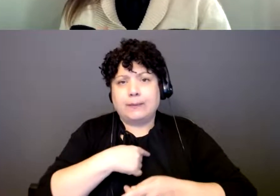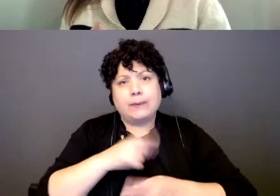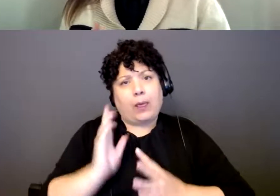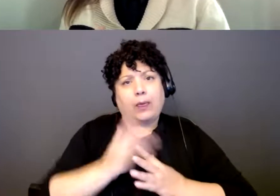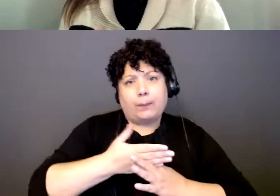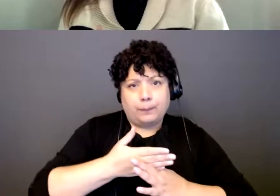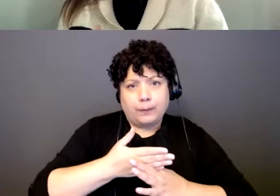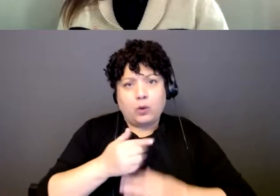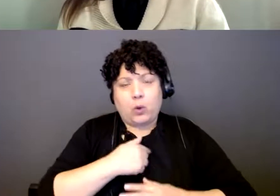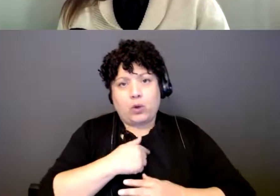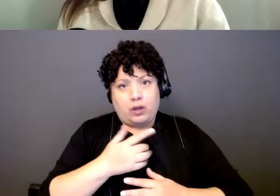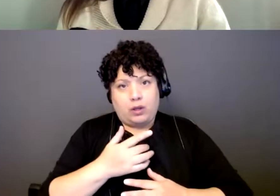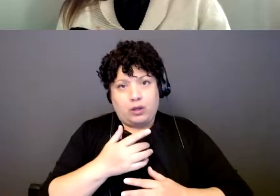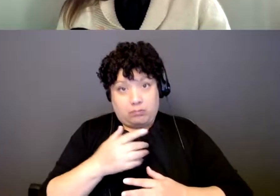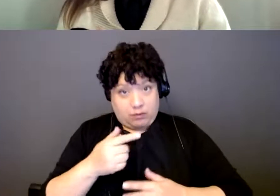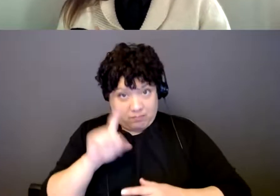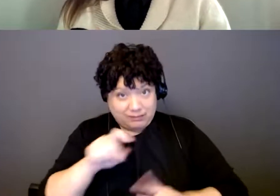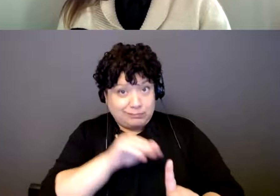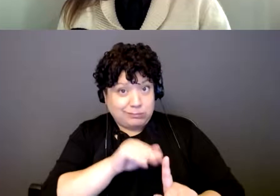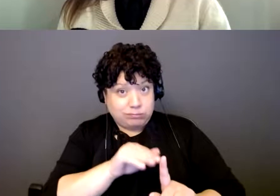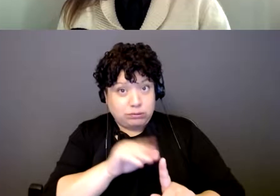So I think they're looking for that consent piece.